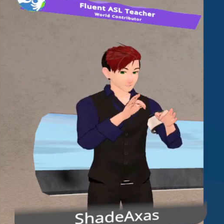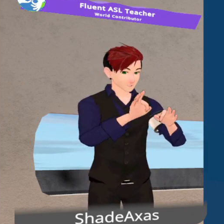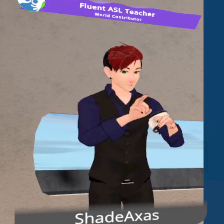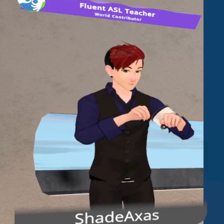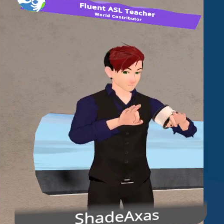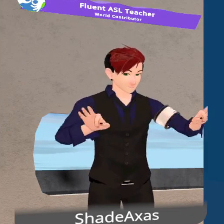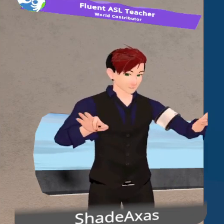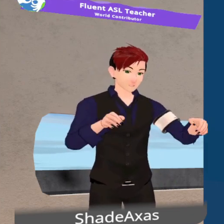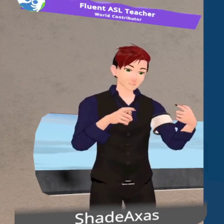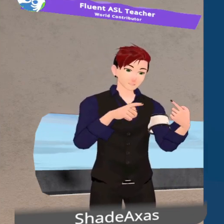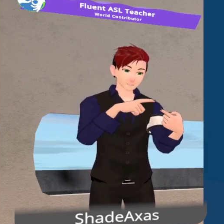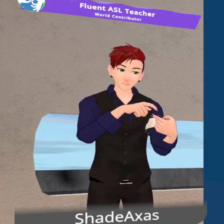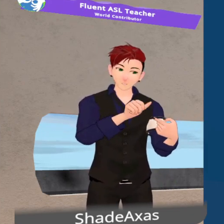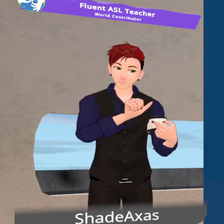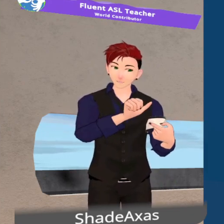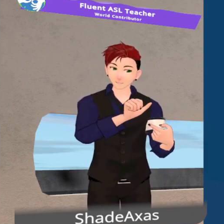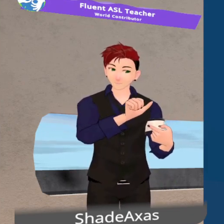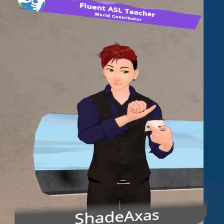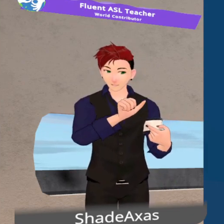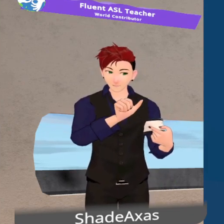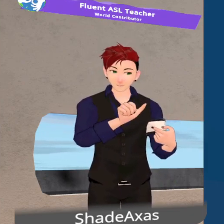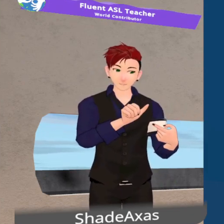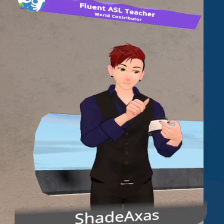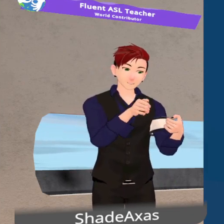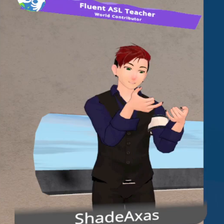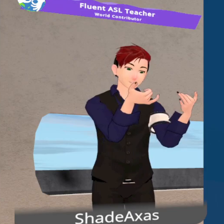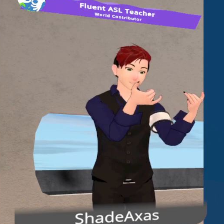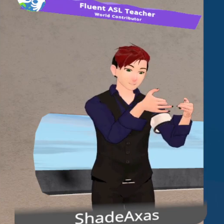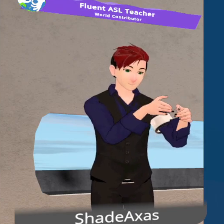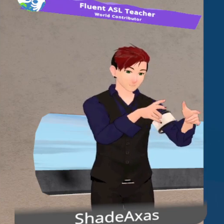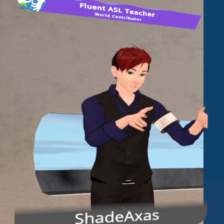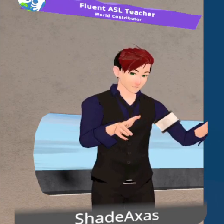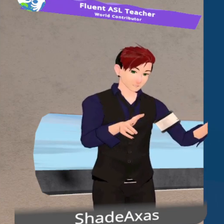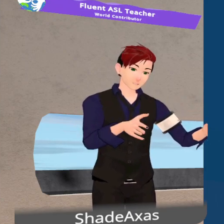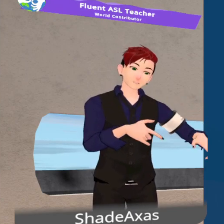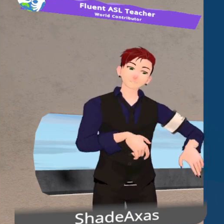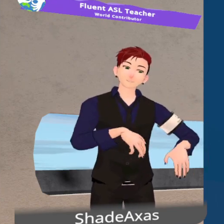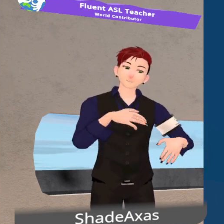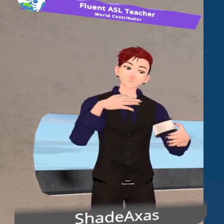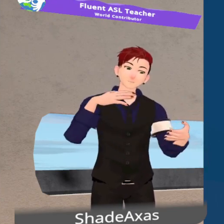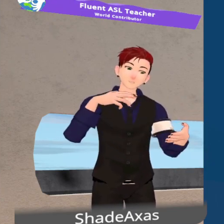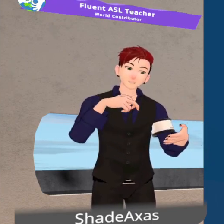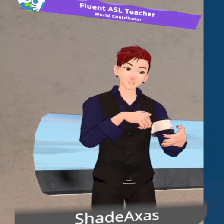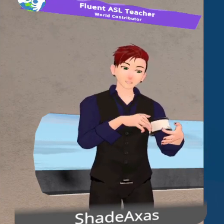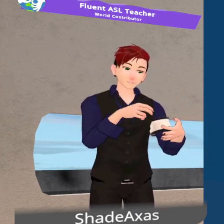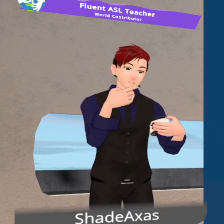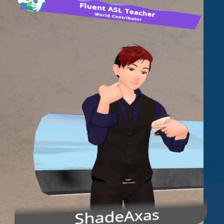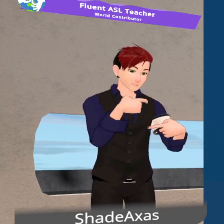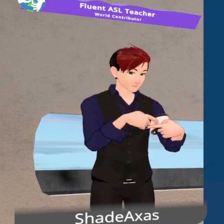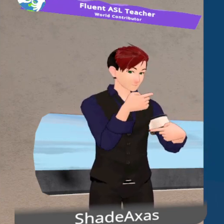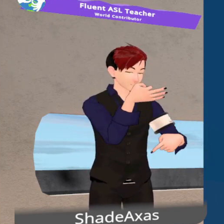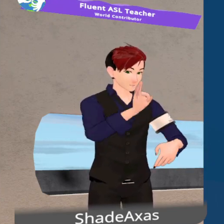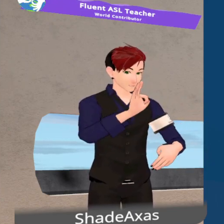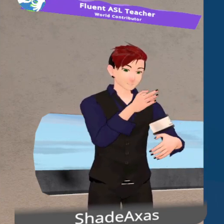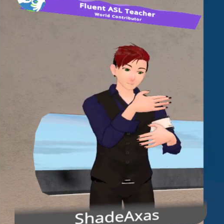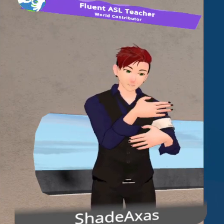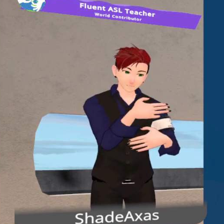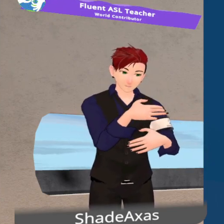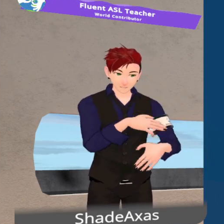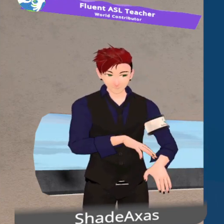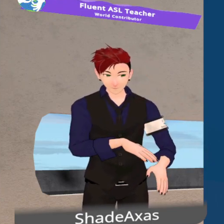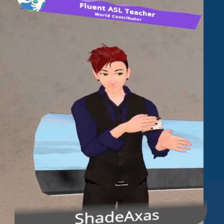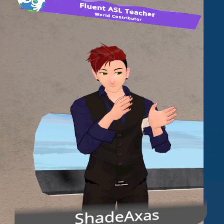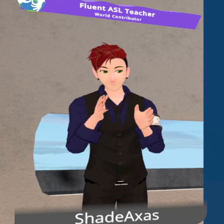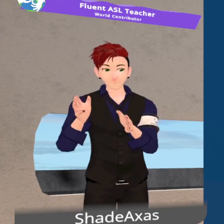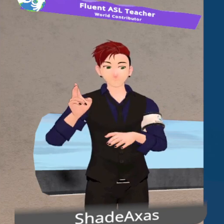have 2 degrees. I have one that is an associate's in modern languages, where I studied Spanish, French,